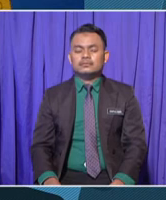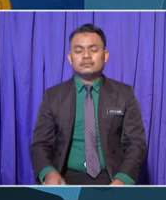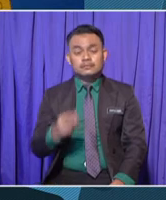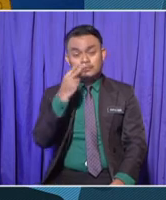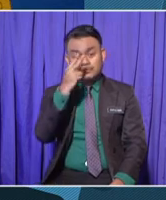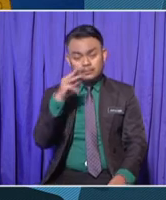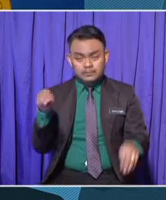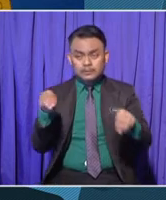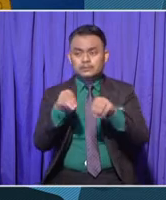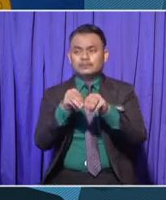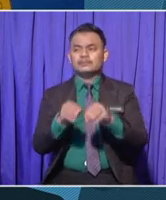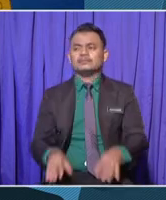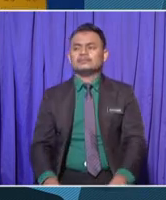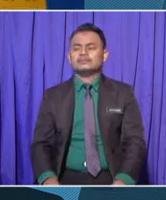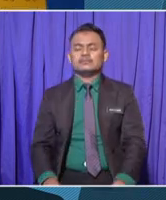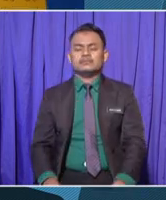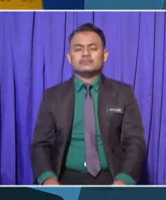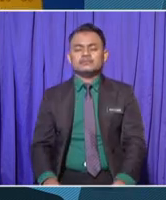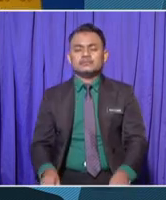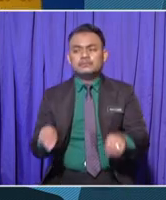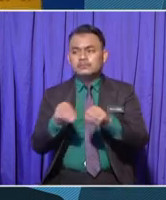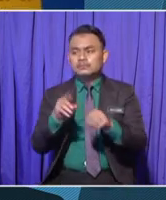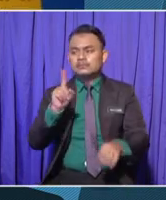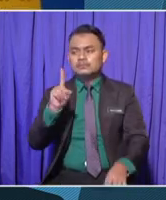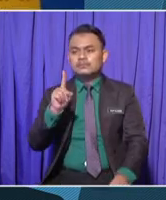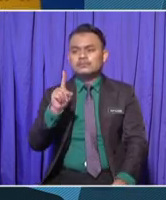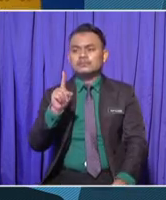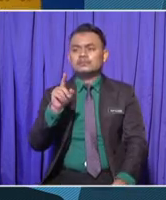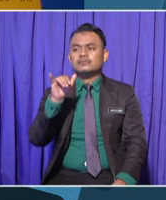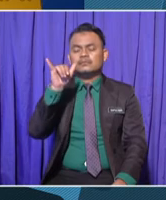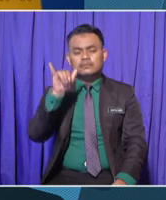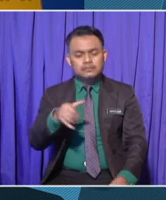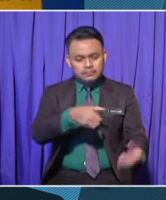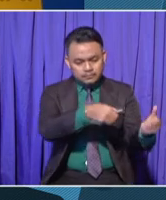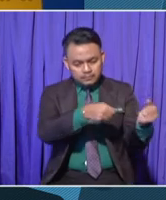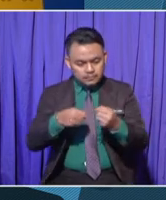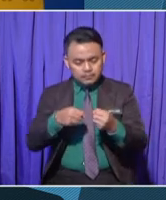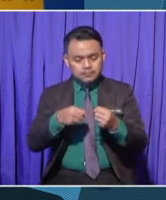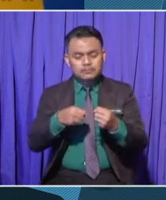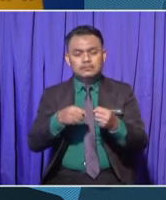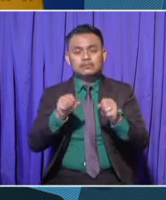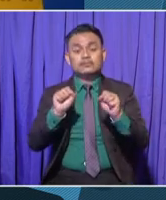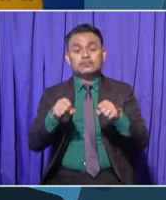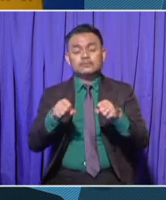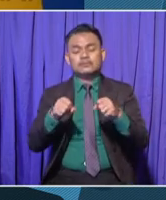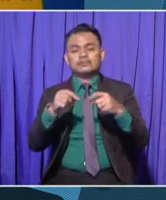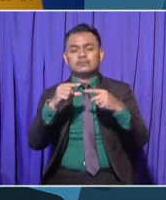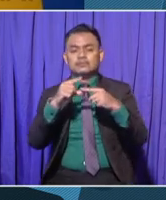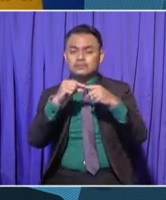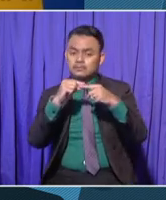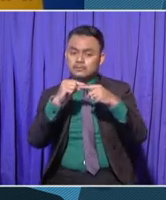Look at the magnets. Which magnets can attract the paperclip from a distance?